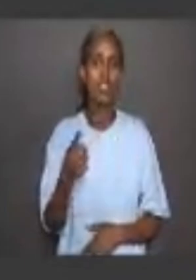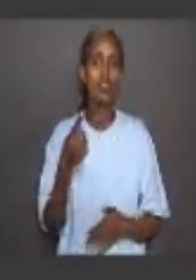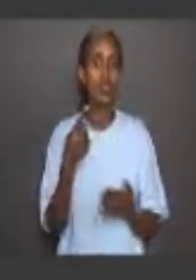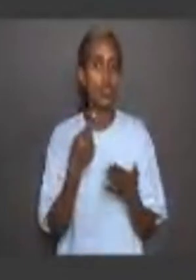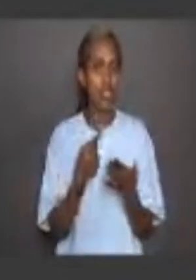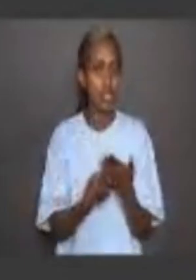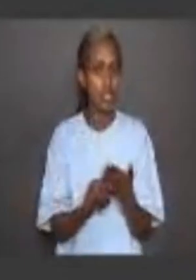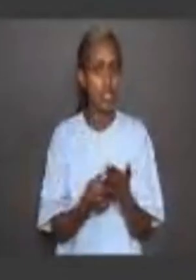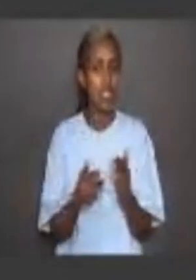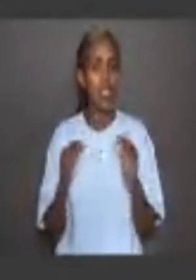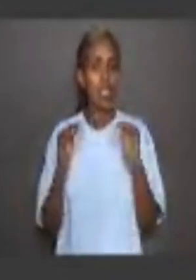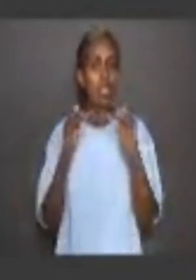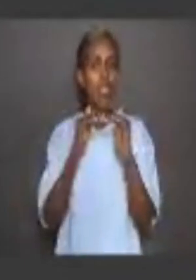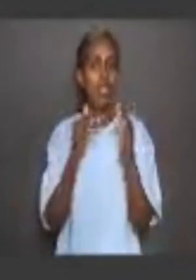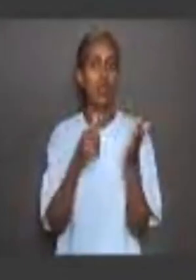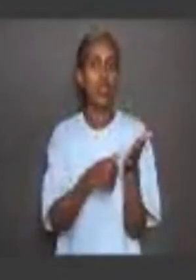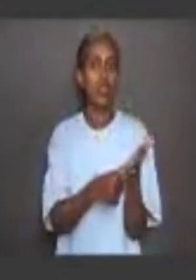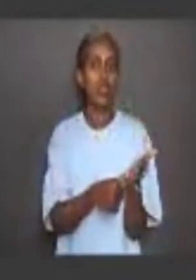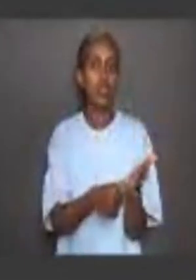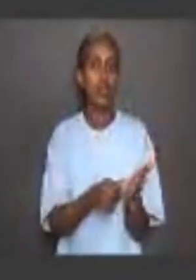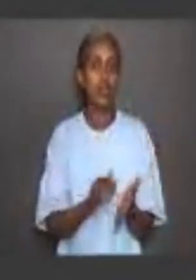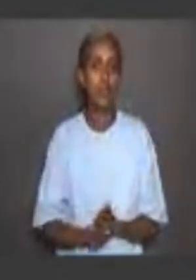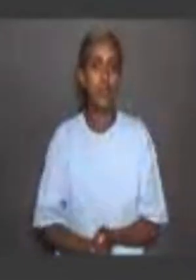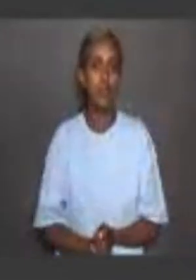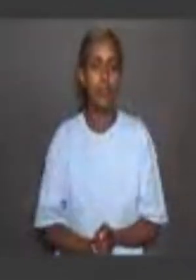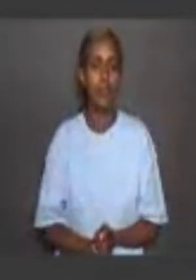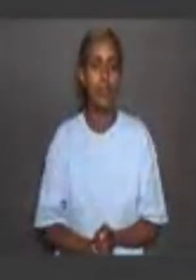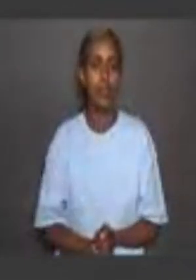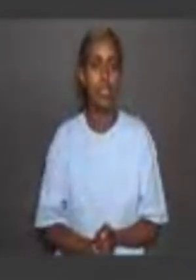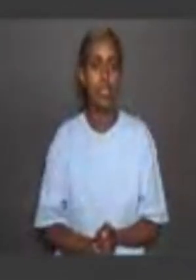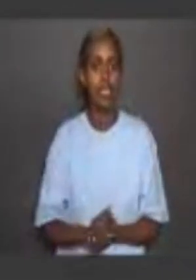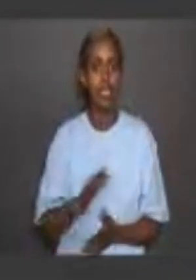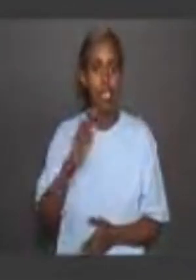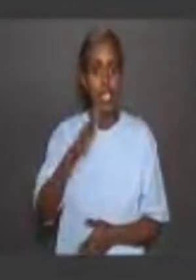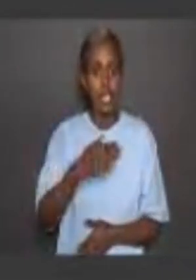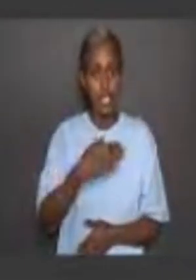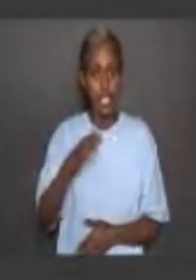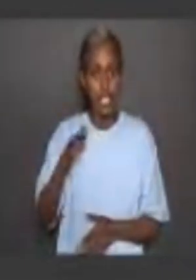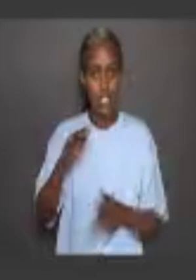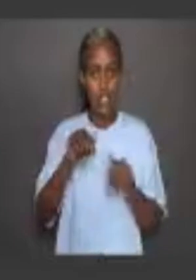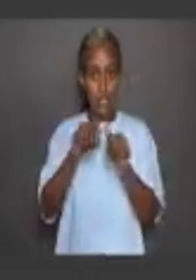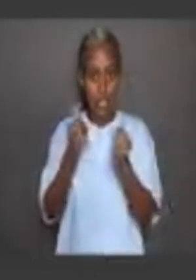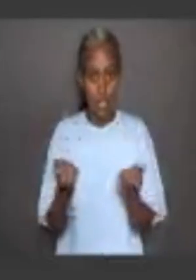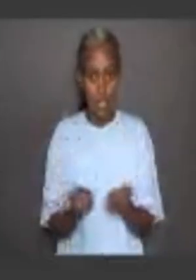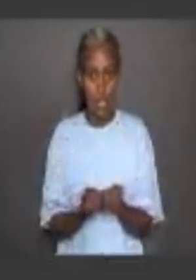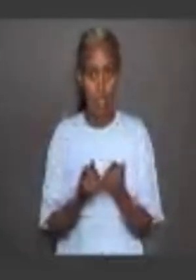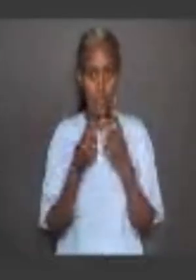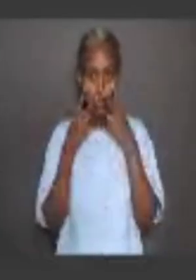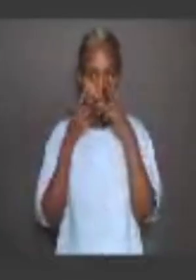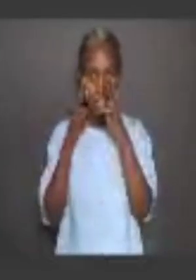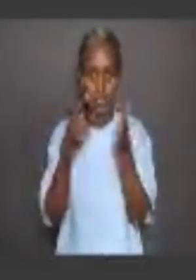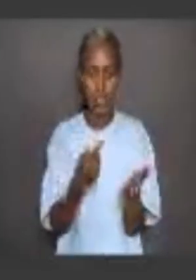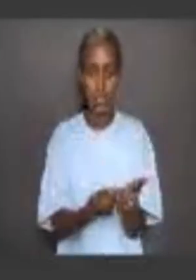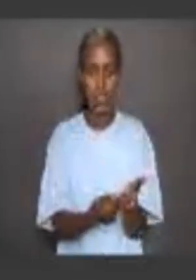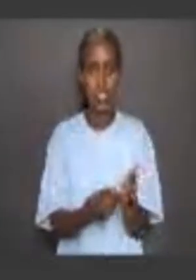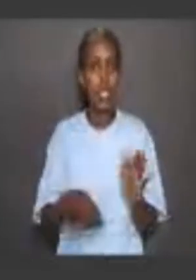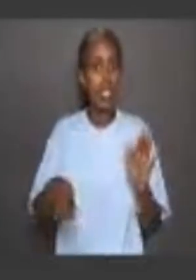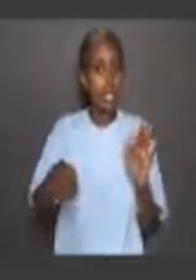graph each of these inequalities. The shaded area we see